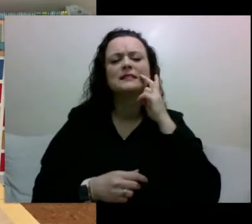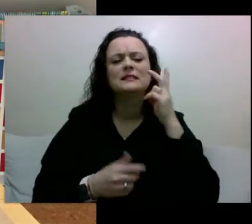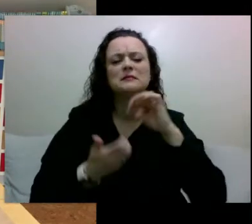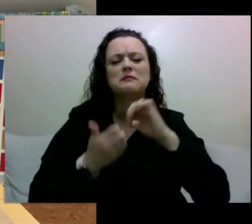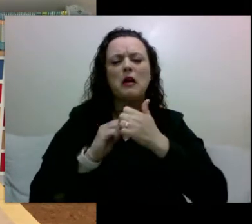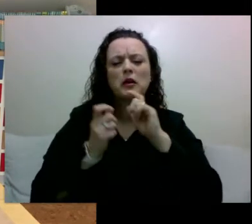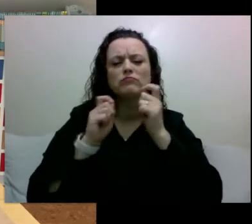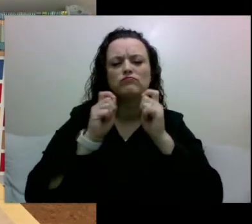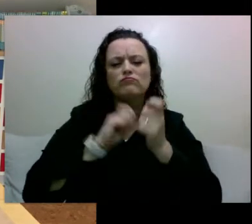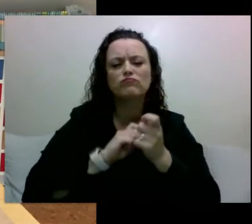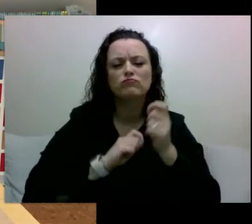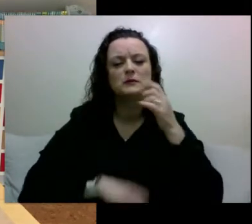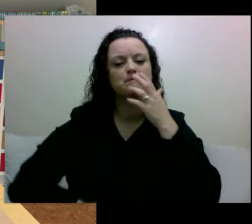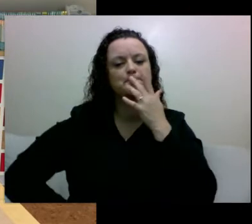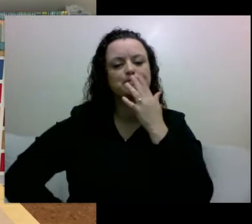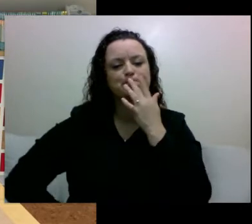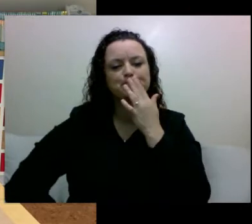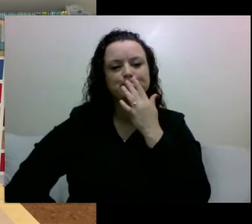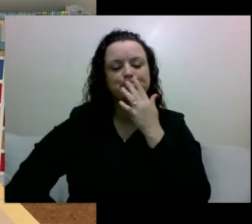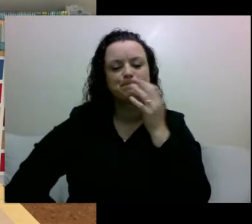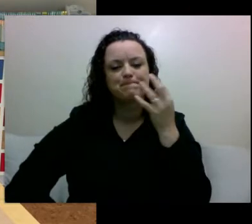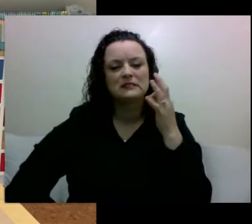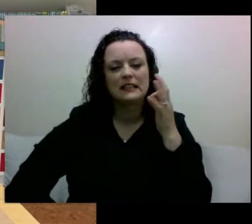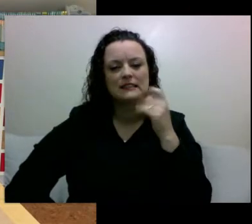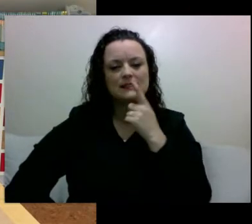this. 19.